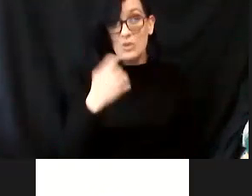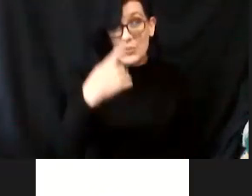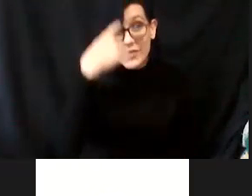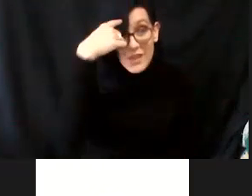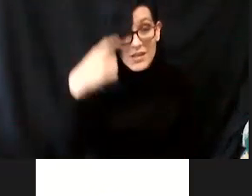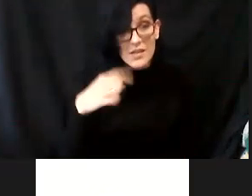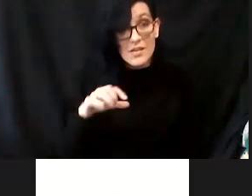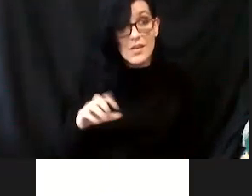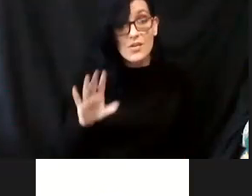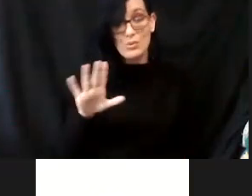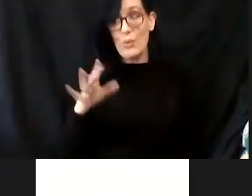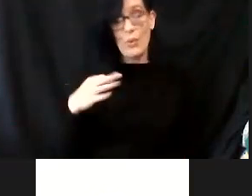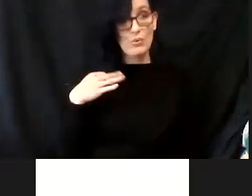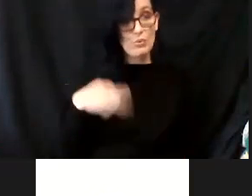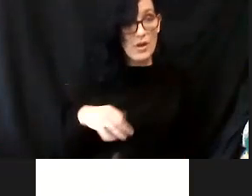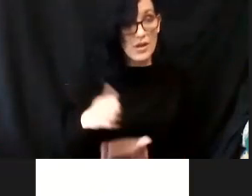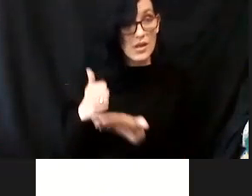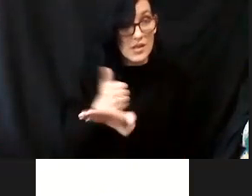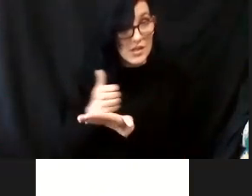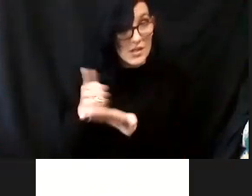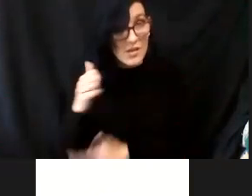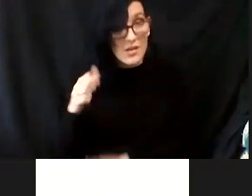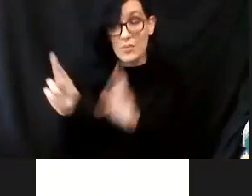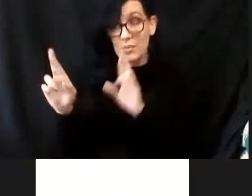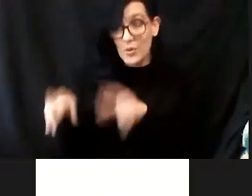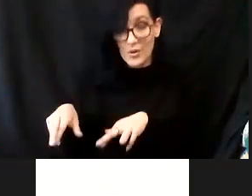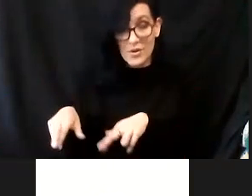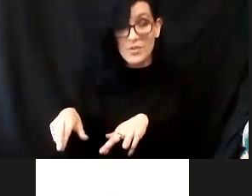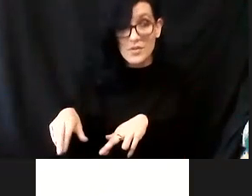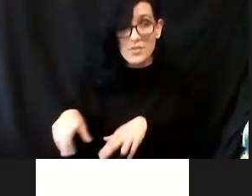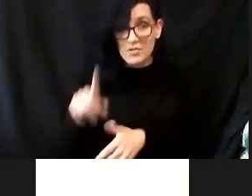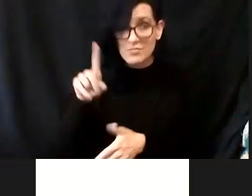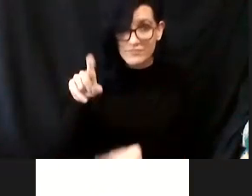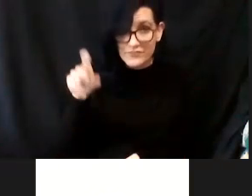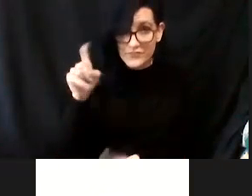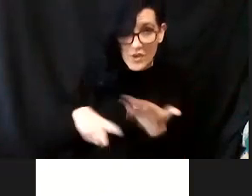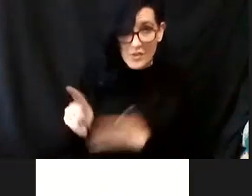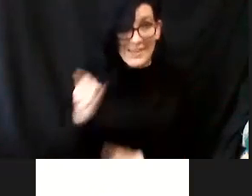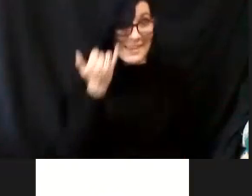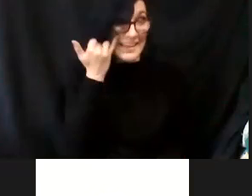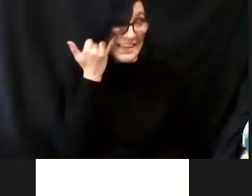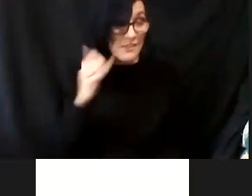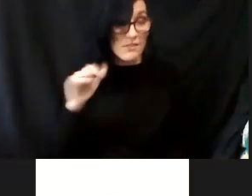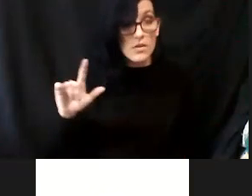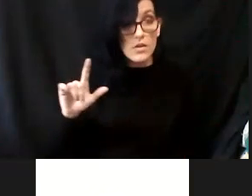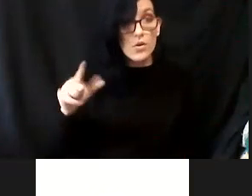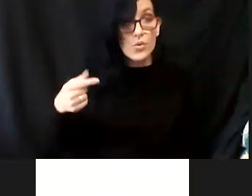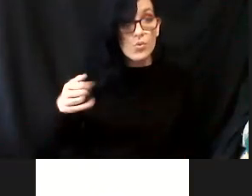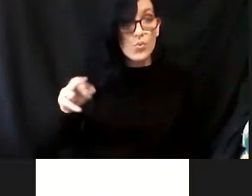if your servicer is Great Lakes. Let's see. So we talked about